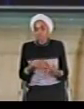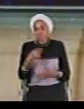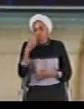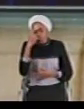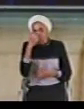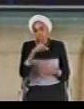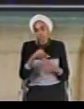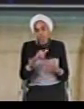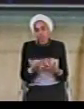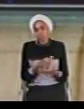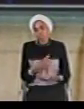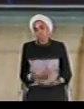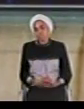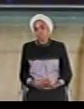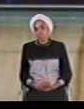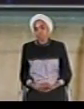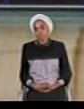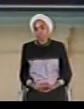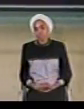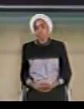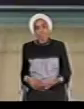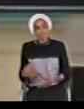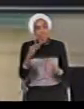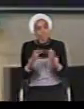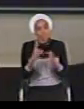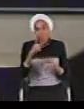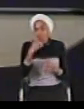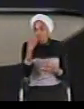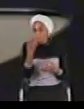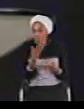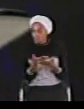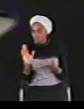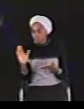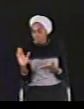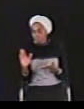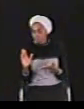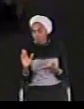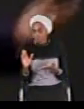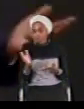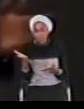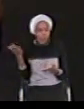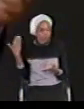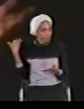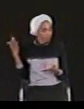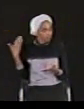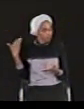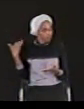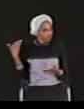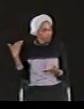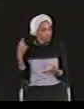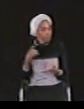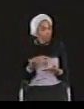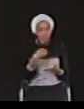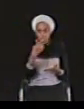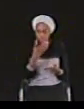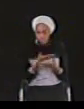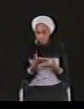about that. If you say something before, you said something